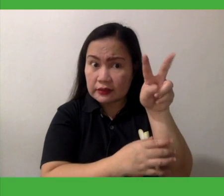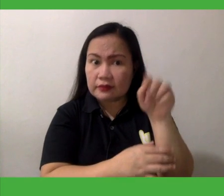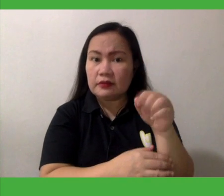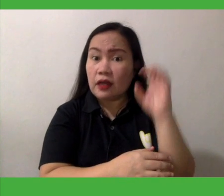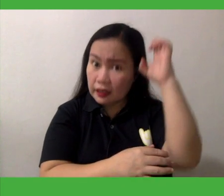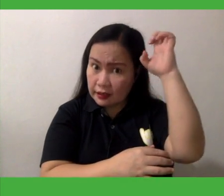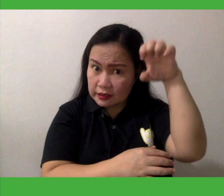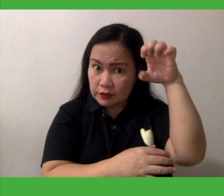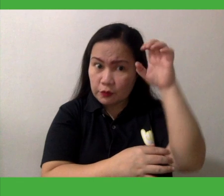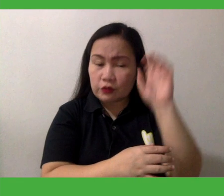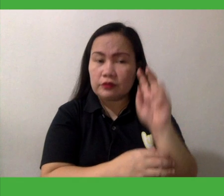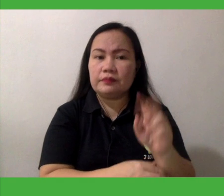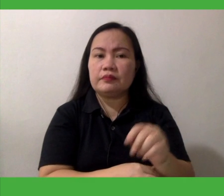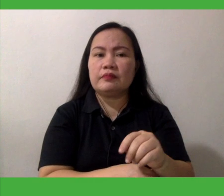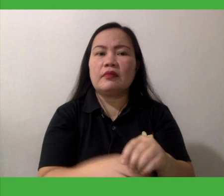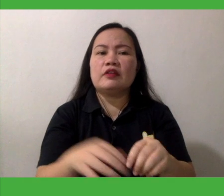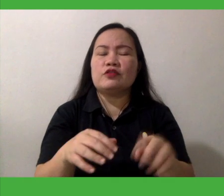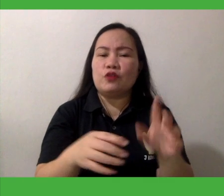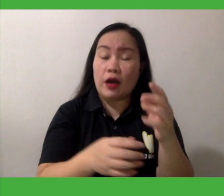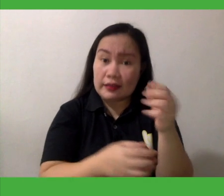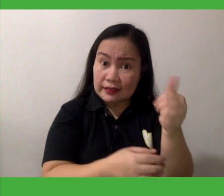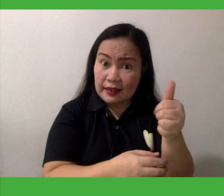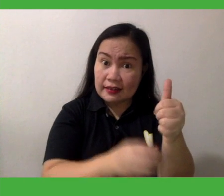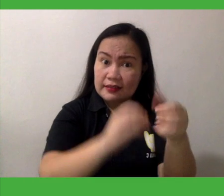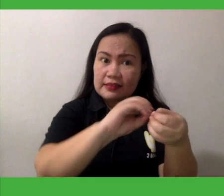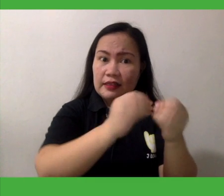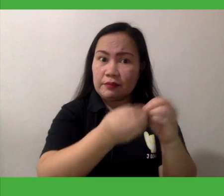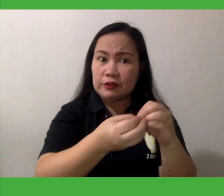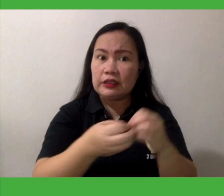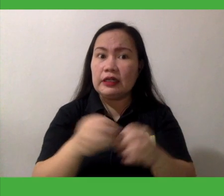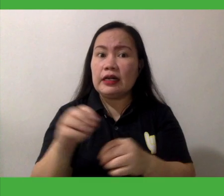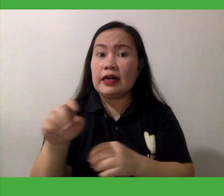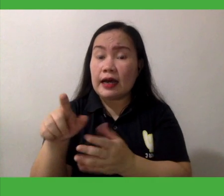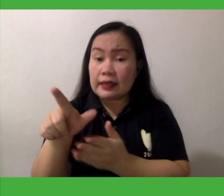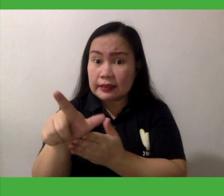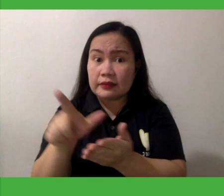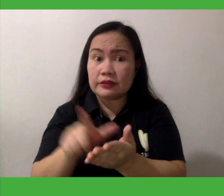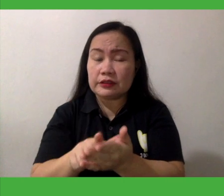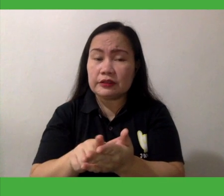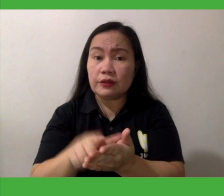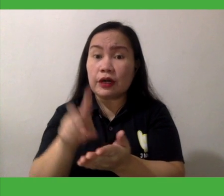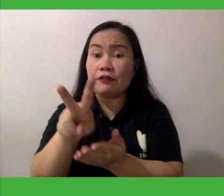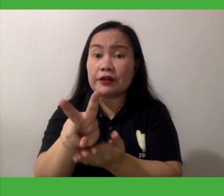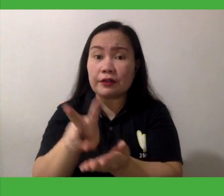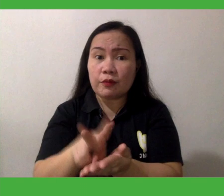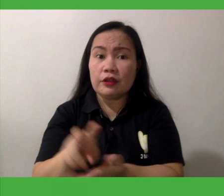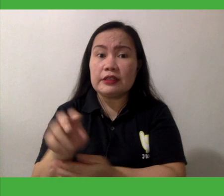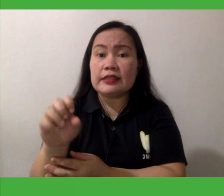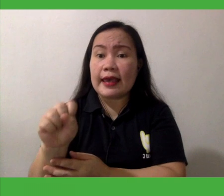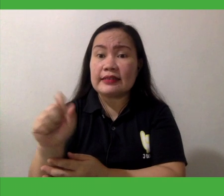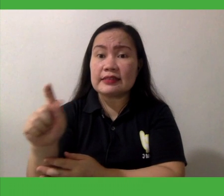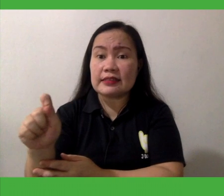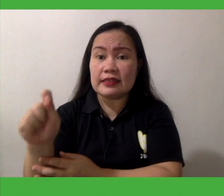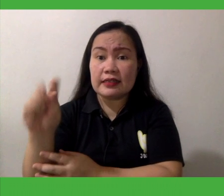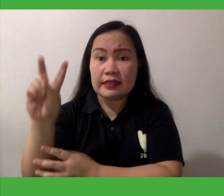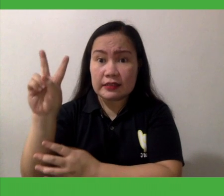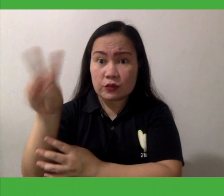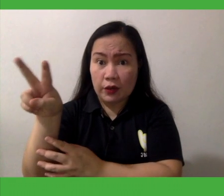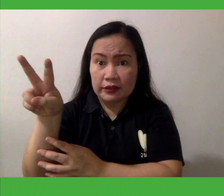is 10. And then, the literal coefficient is st squared. Okay, yun po ang ating literal